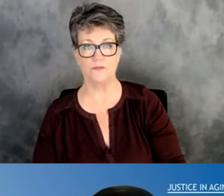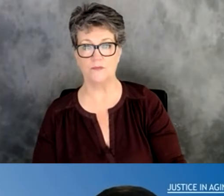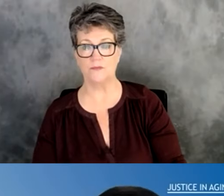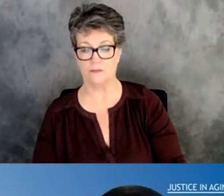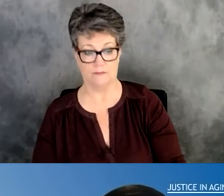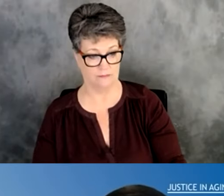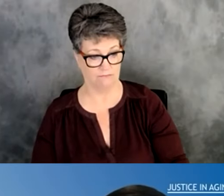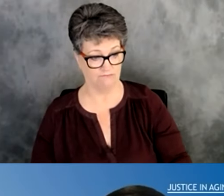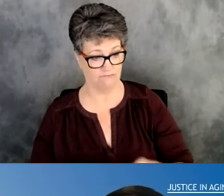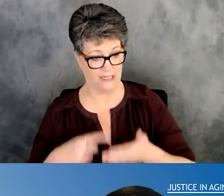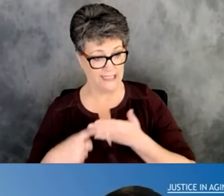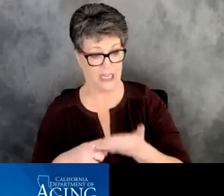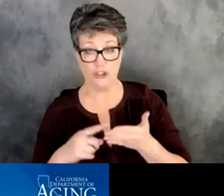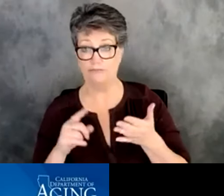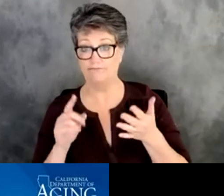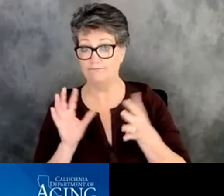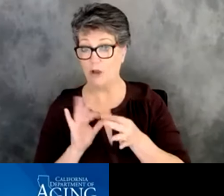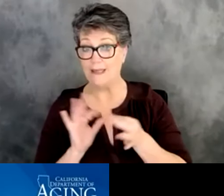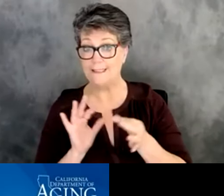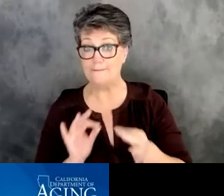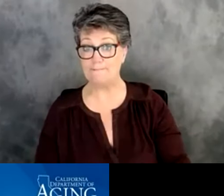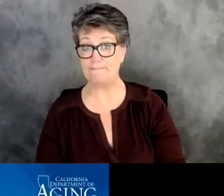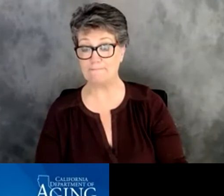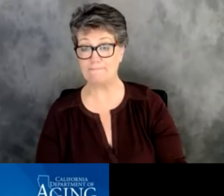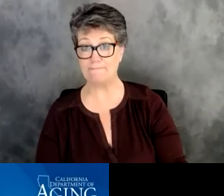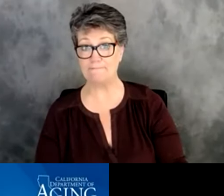Other discussion, comments?